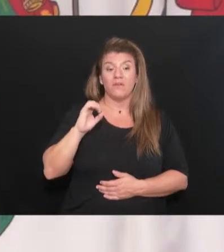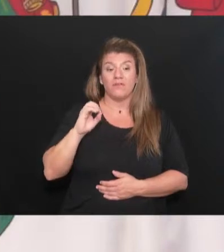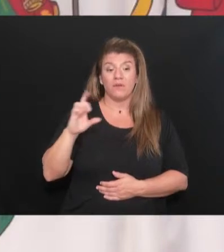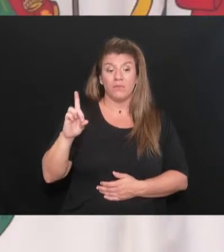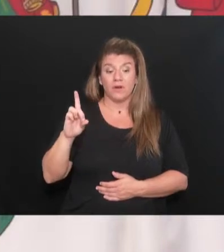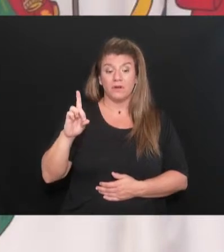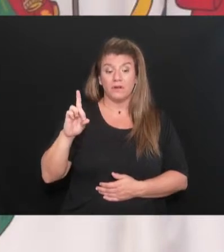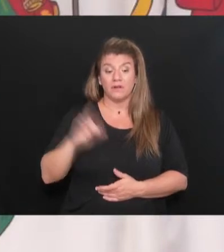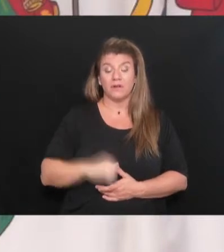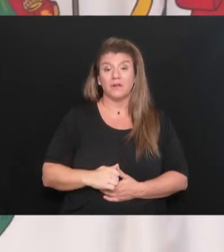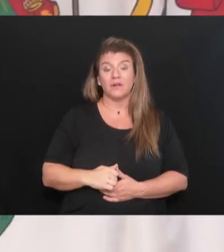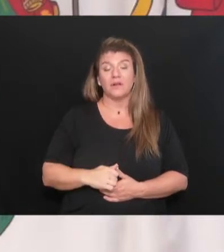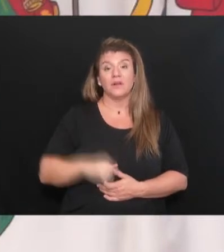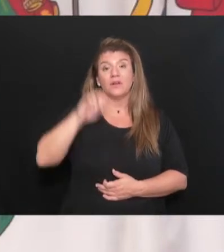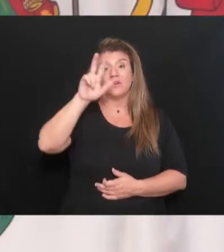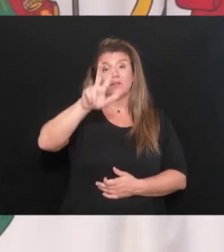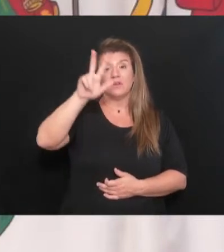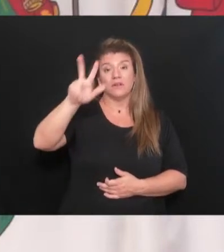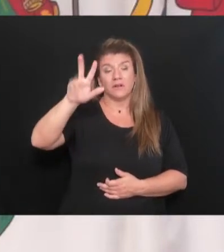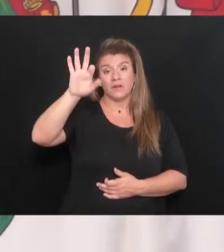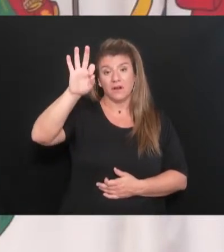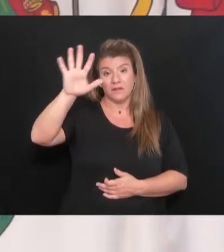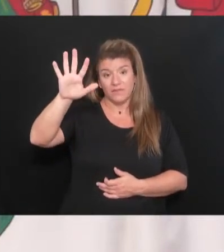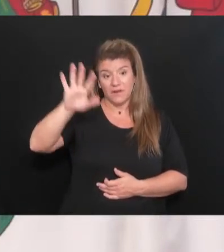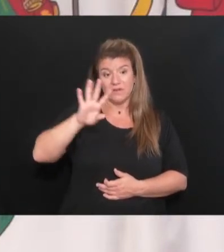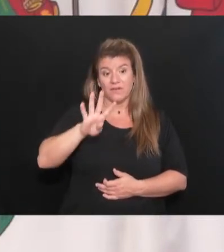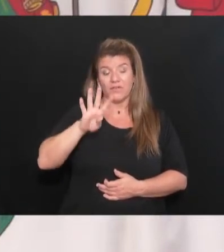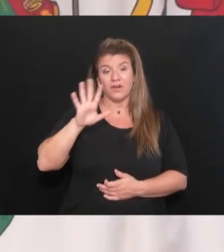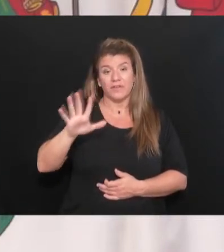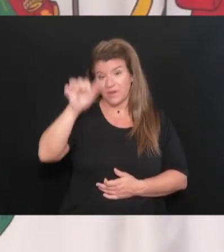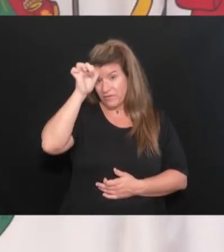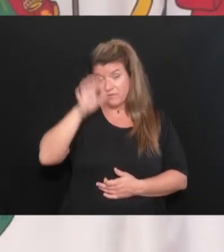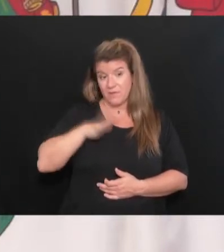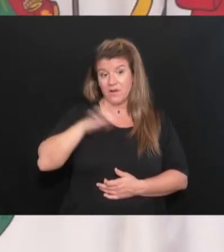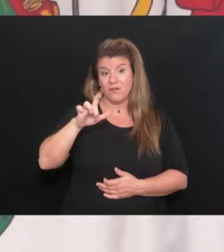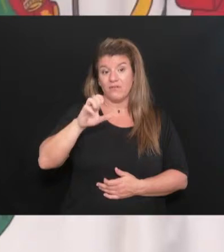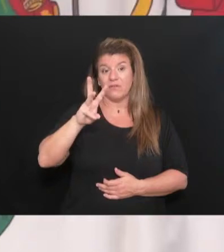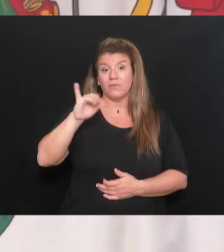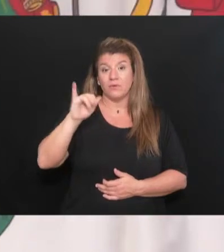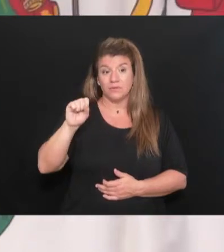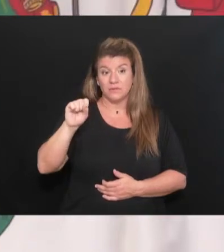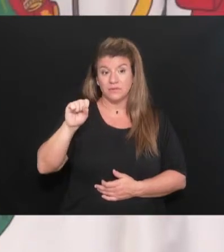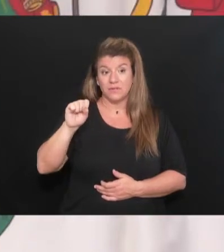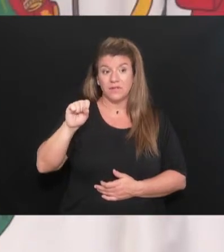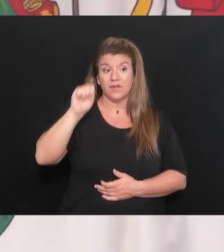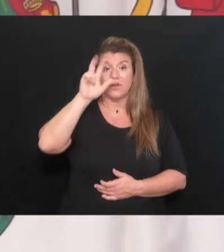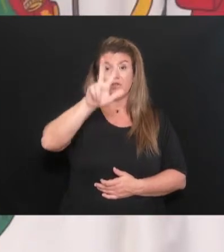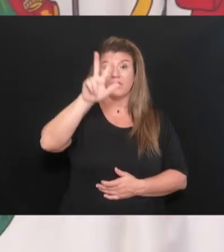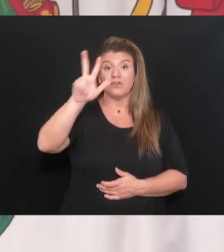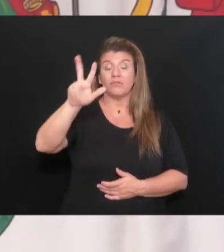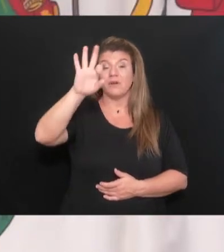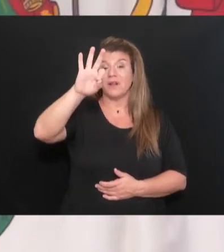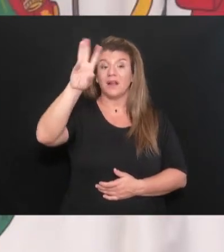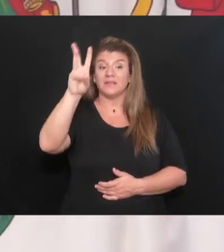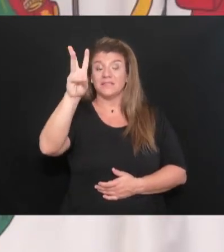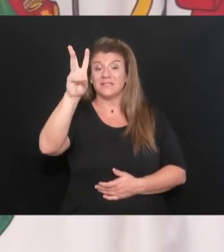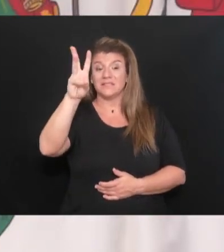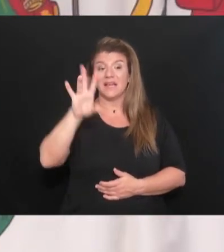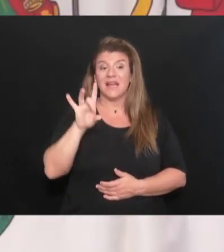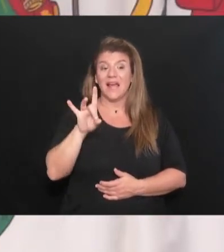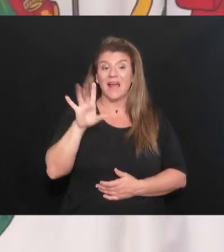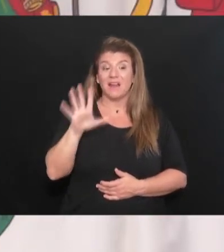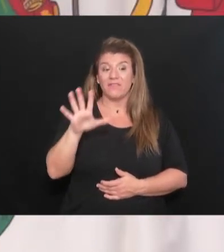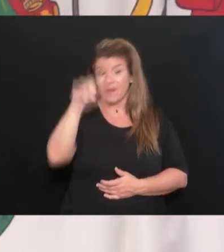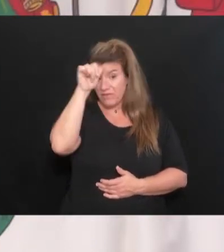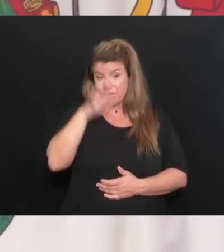County. Our 3,395th death, a 45-year-old male from Lewis County. Our 3,396th death, an